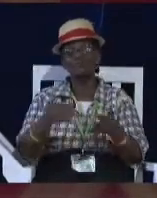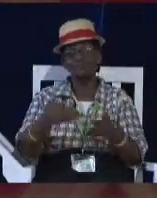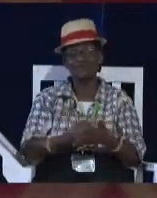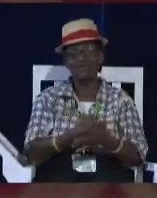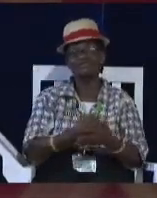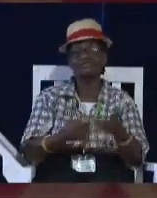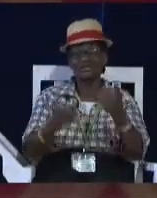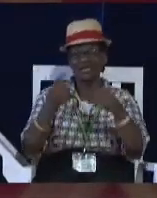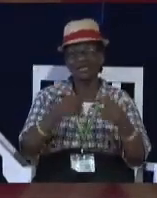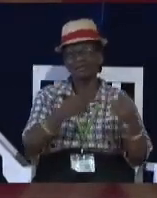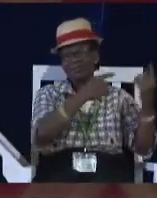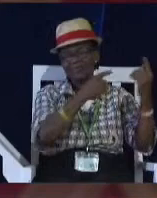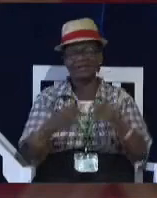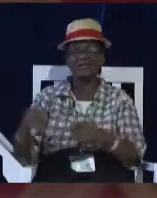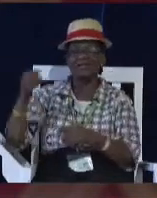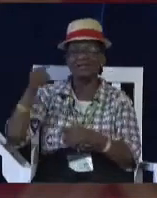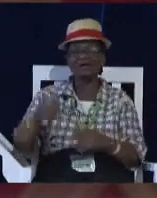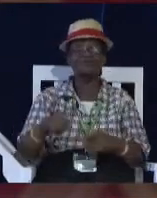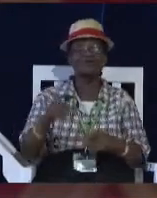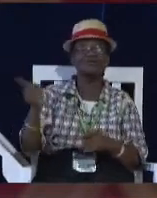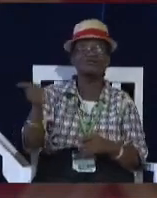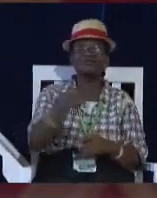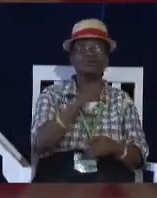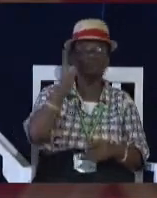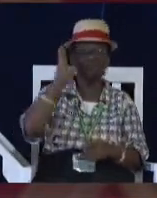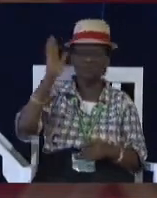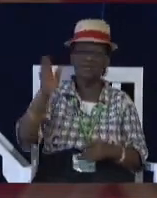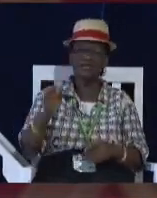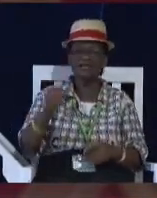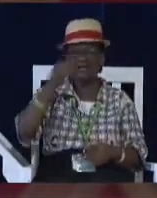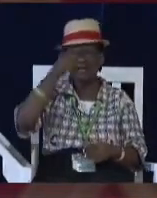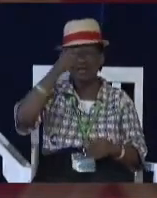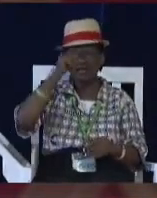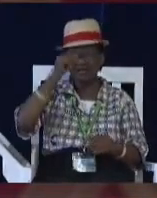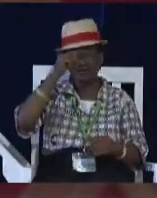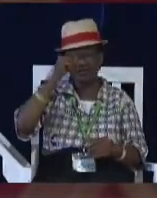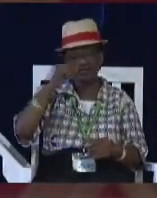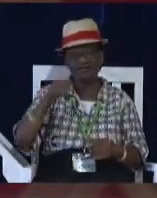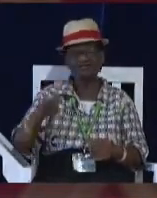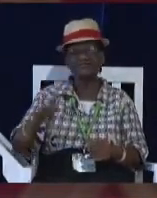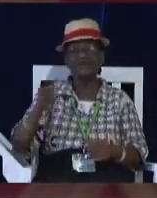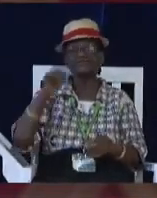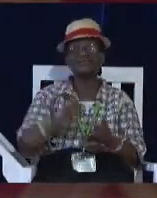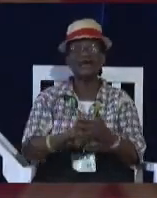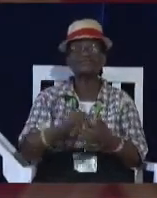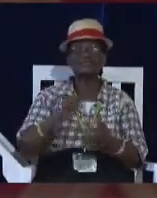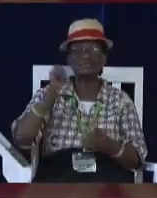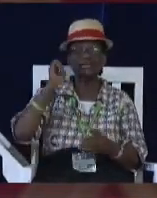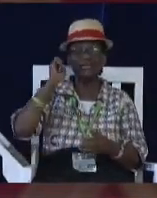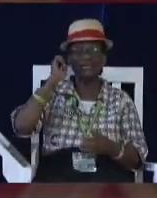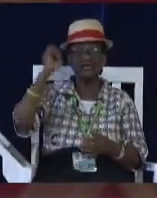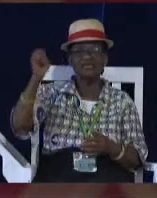find that healing was a big part of his ministry.